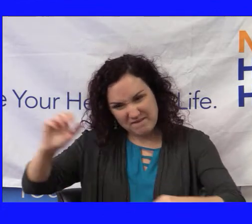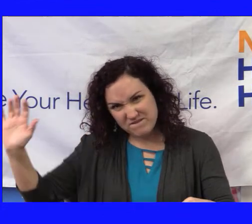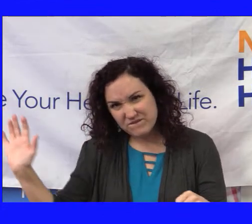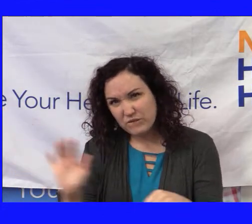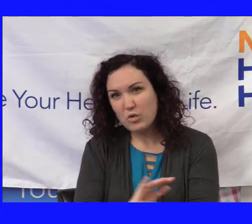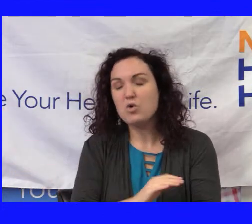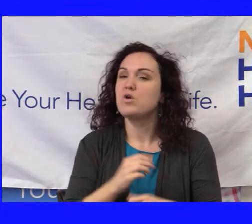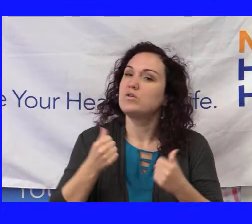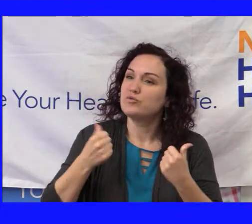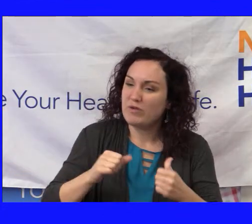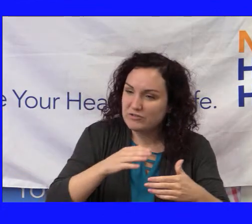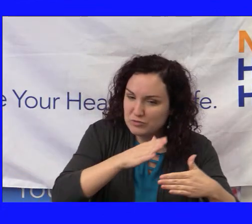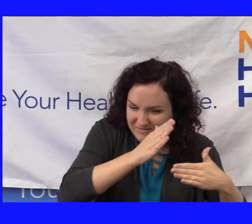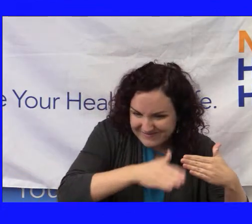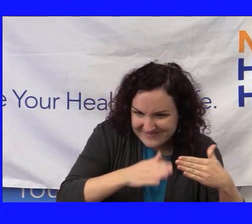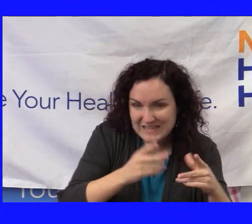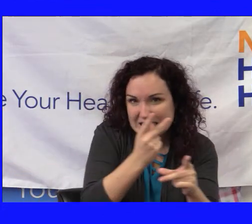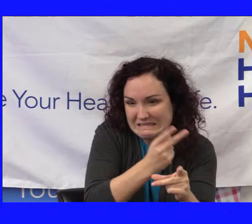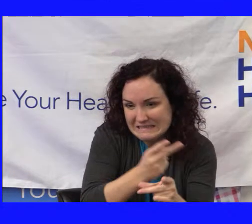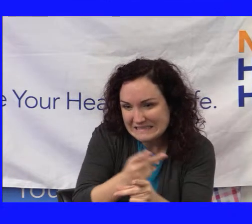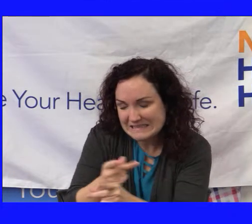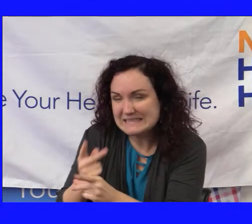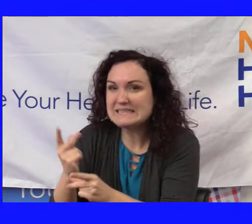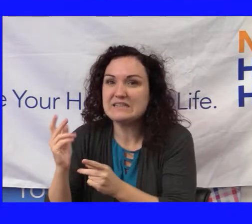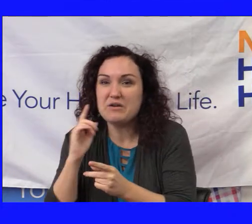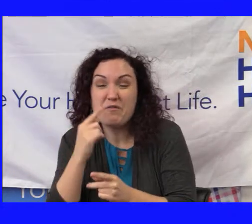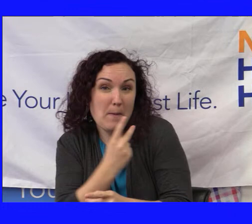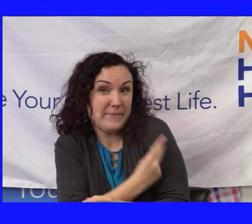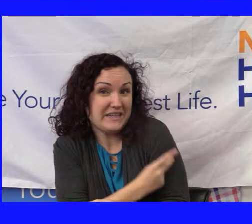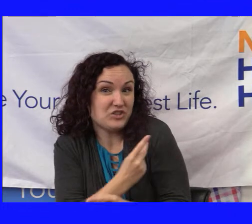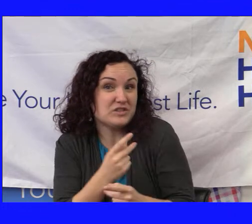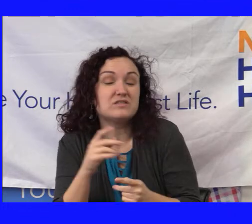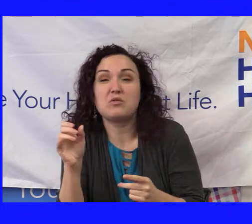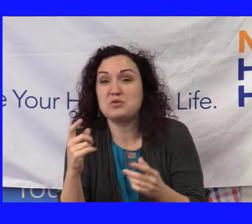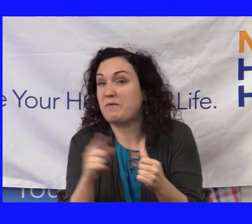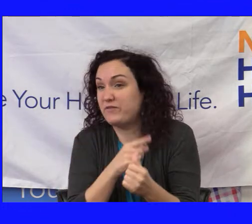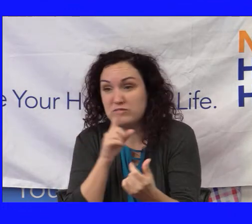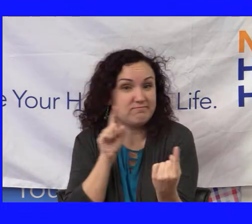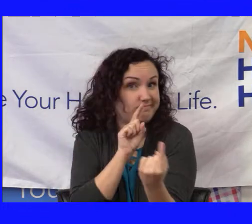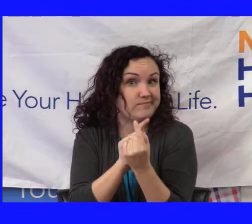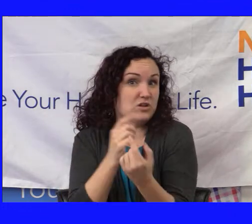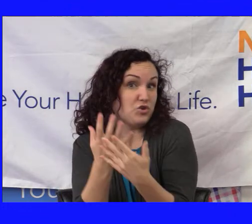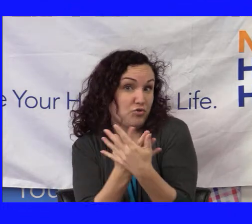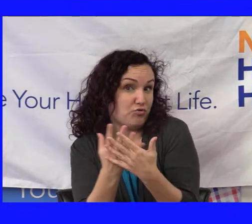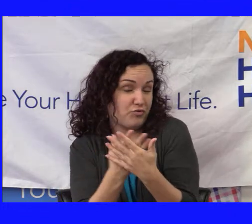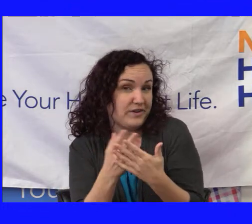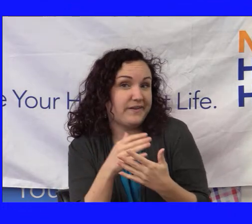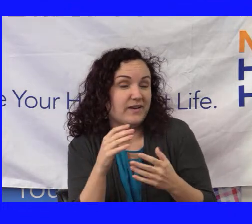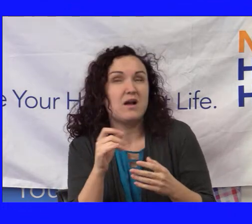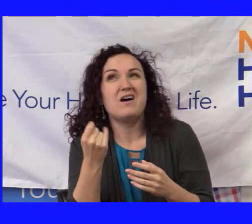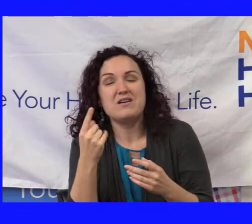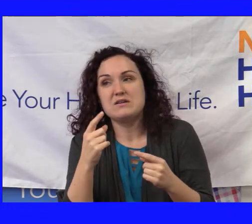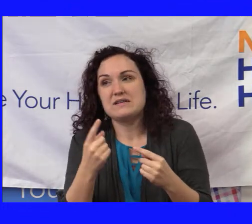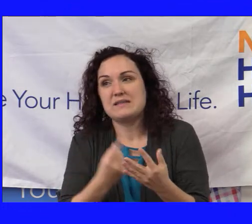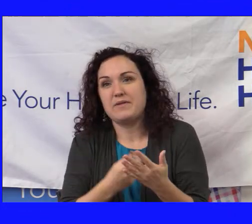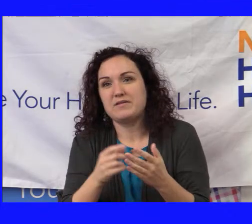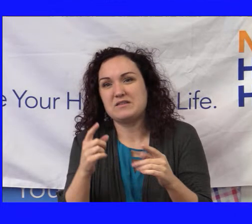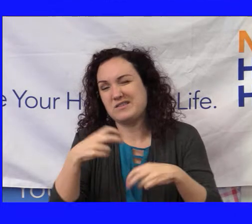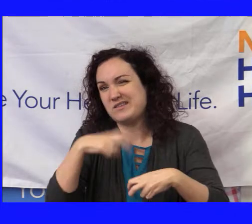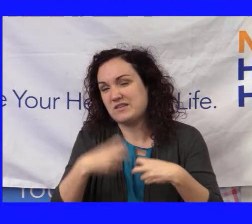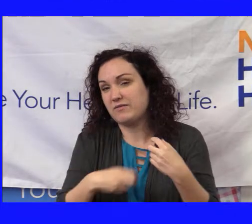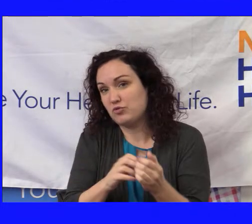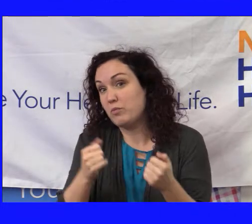to complete care, not just see patients for screening and then not be able to provide the care, but we struggle